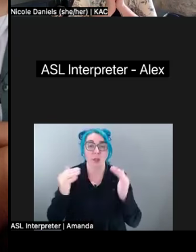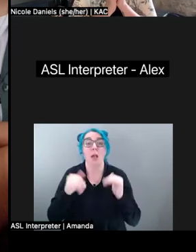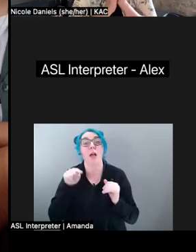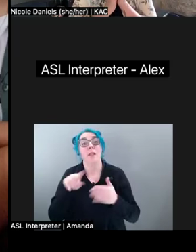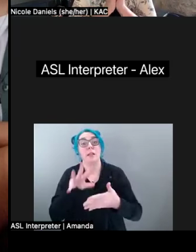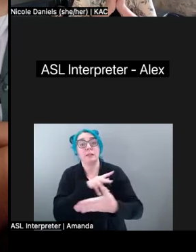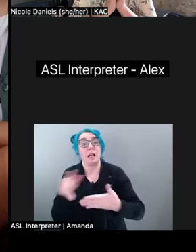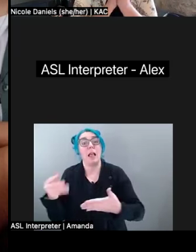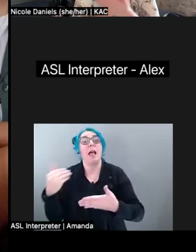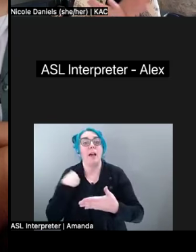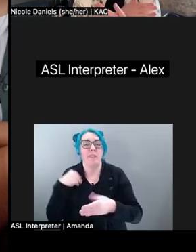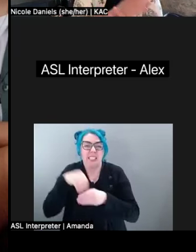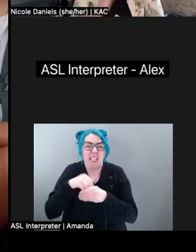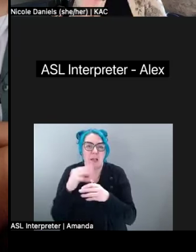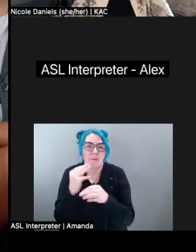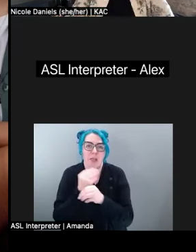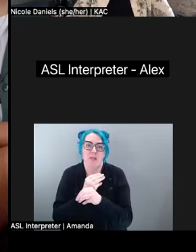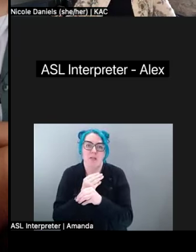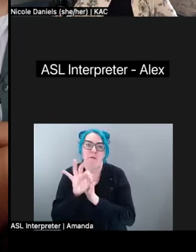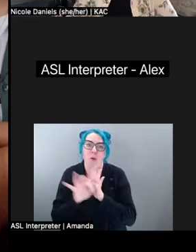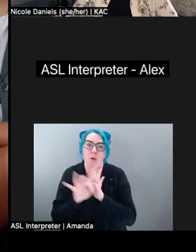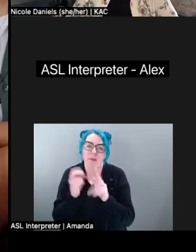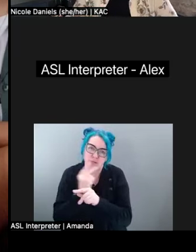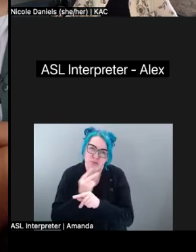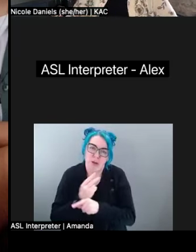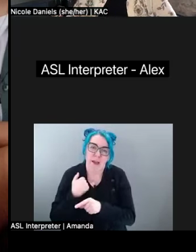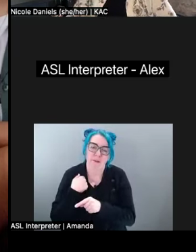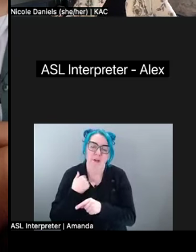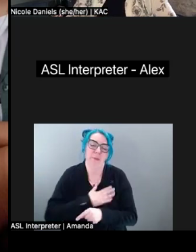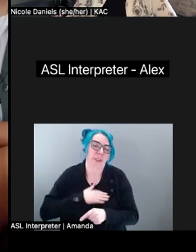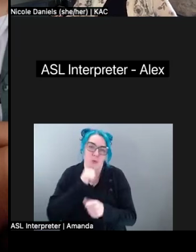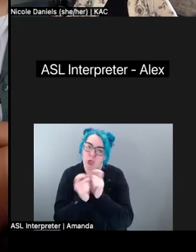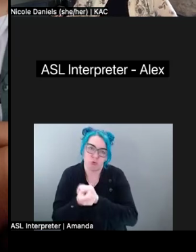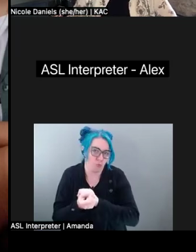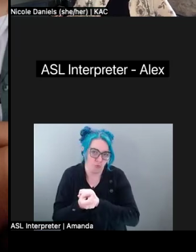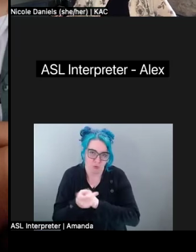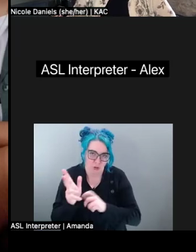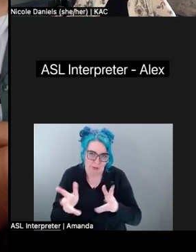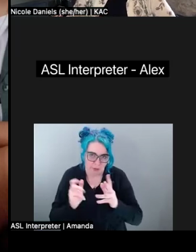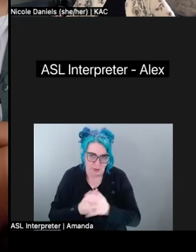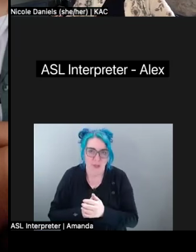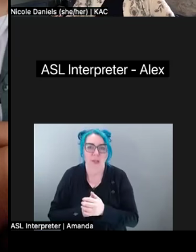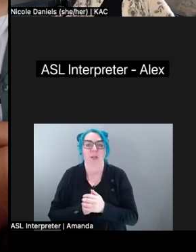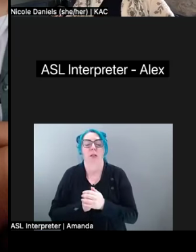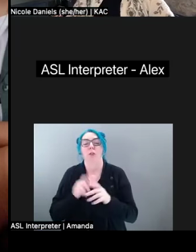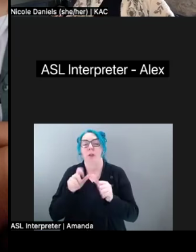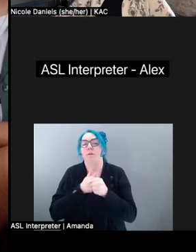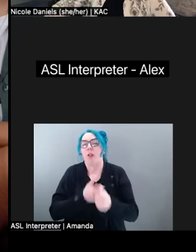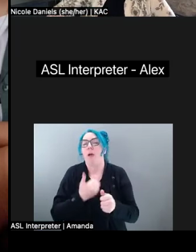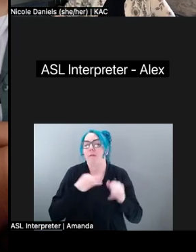And you can review the instructions and definitions tab for examples on each line and details about how to fill out the